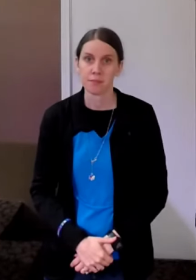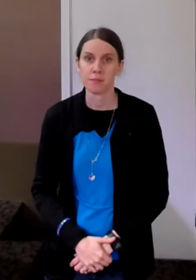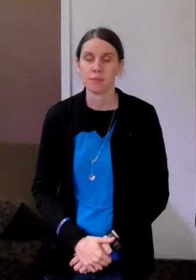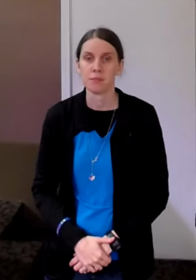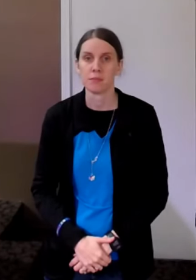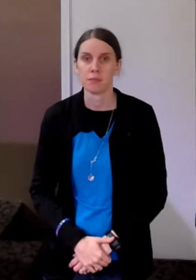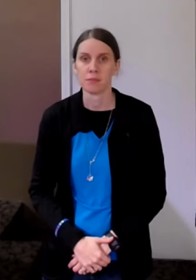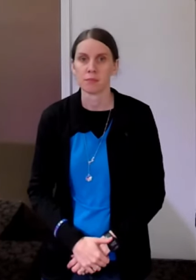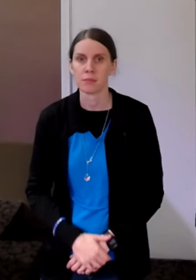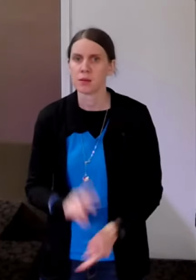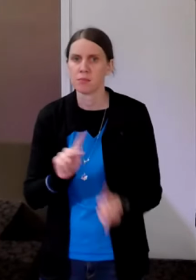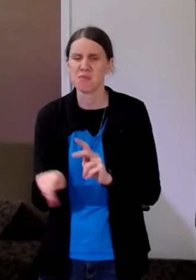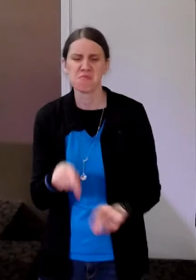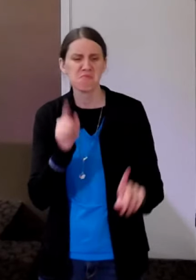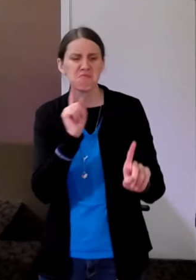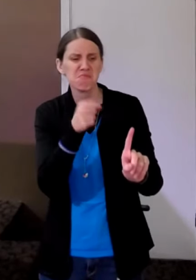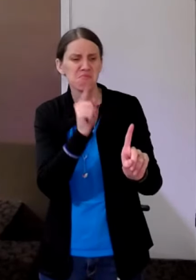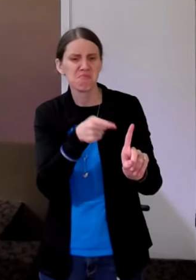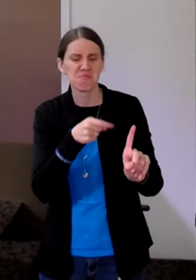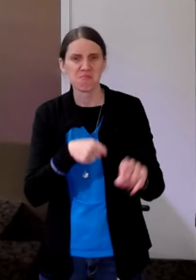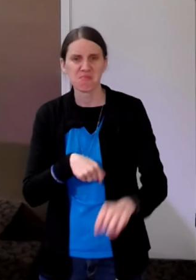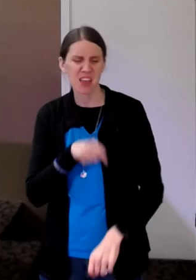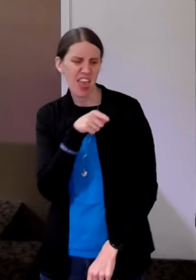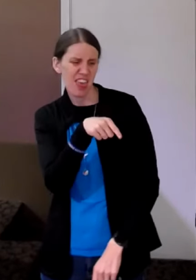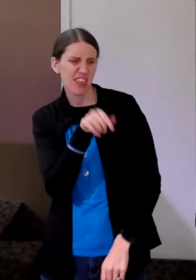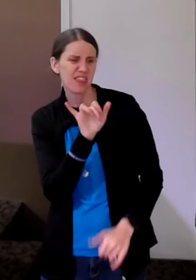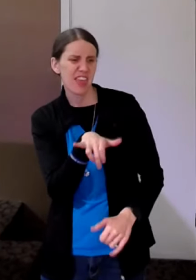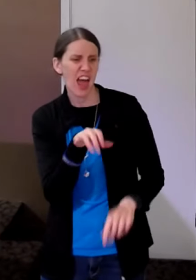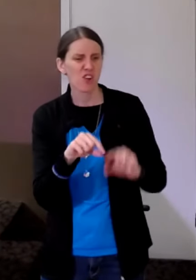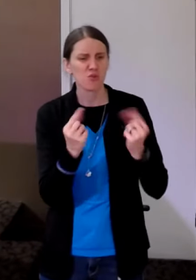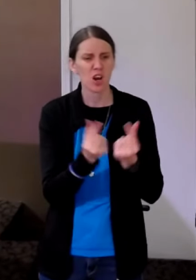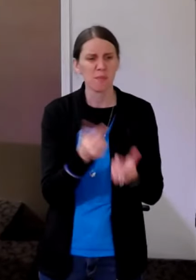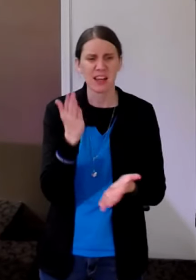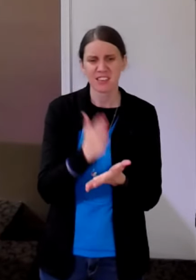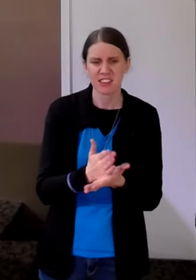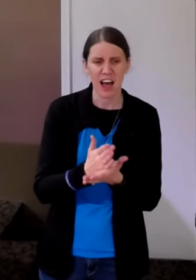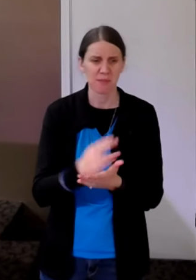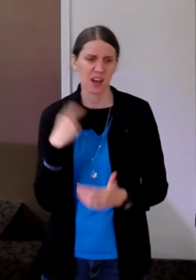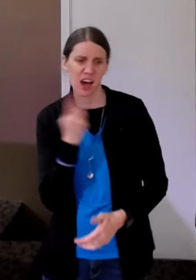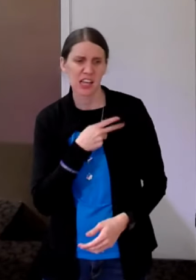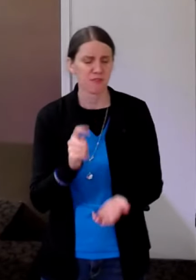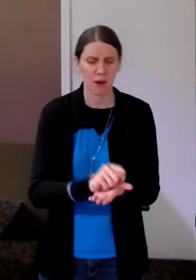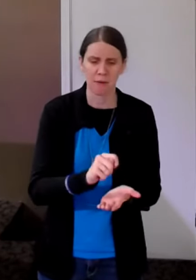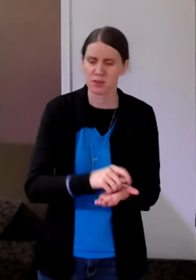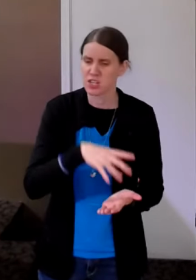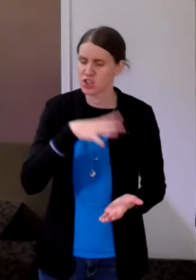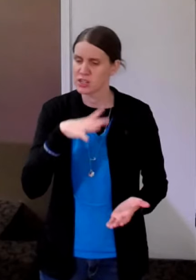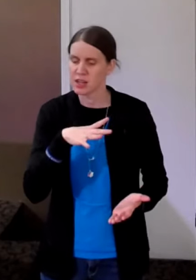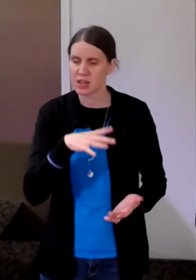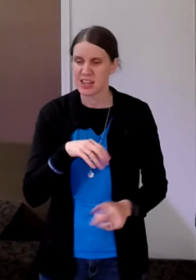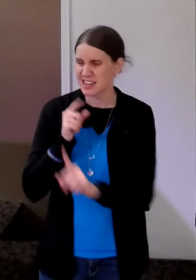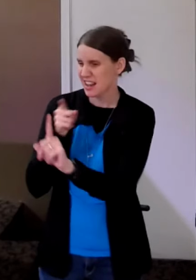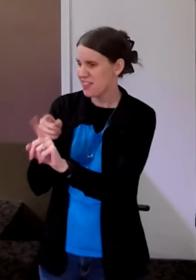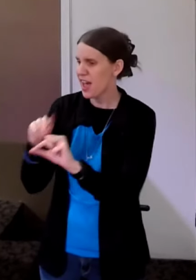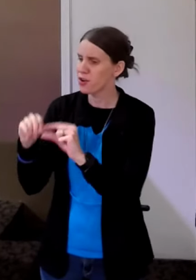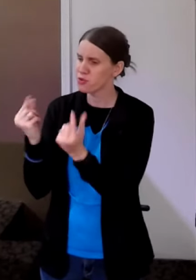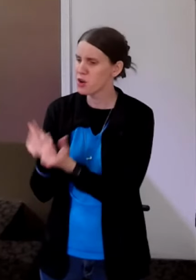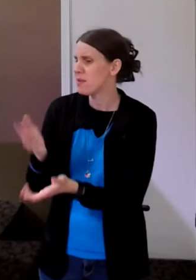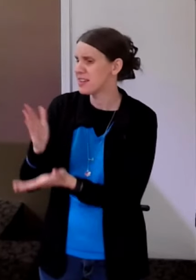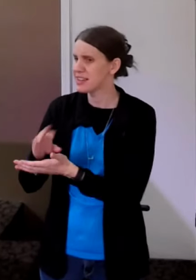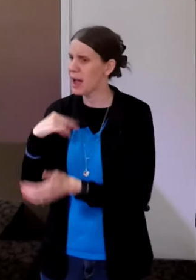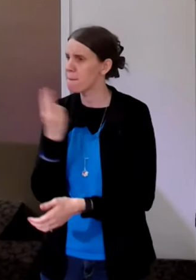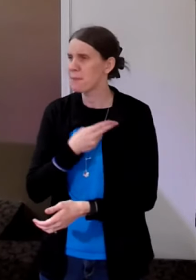People point and they say, look, it's that group that's keeping us from financial success. It's that group that's keeping